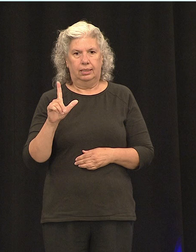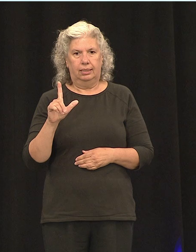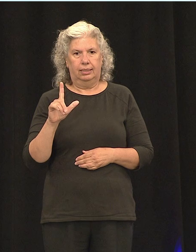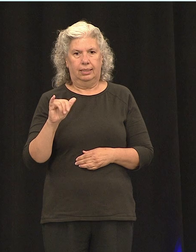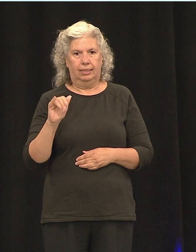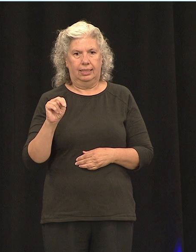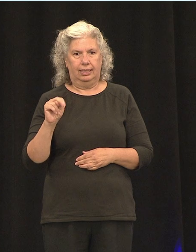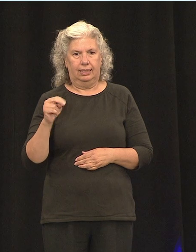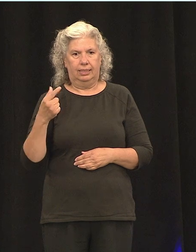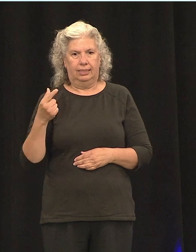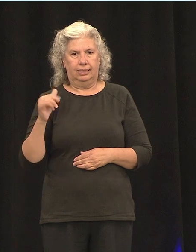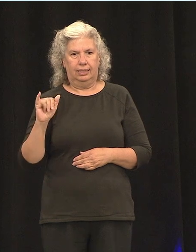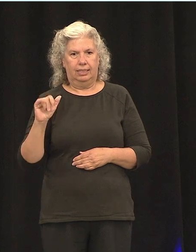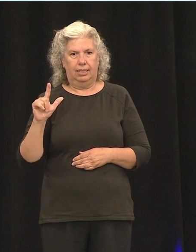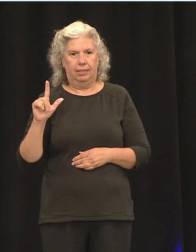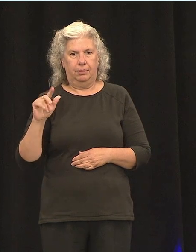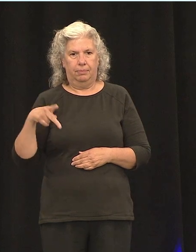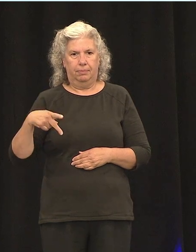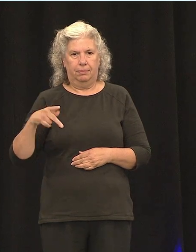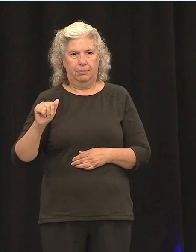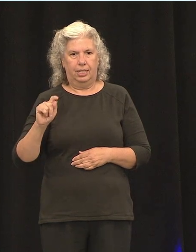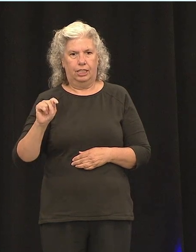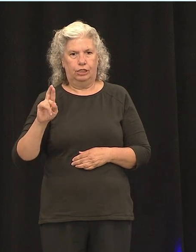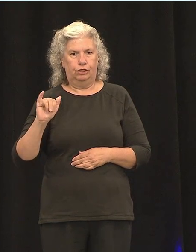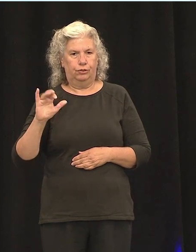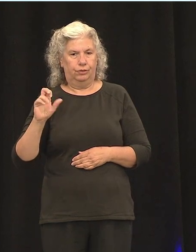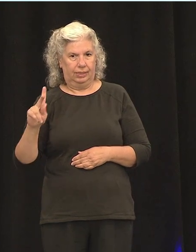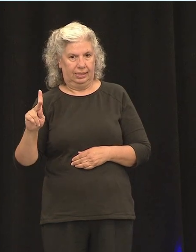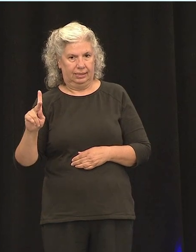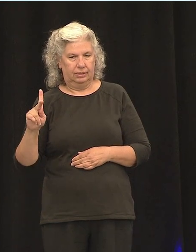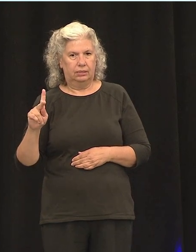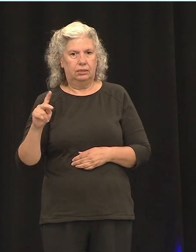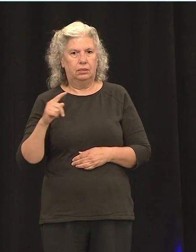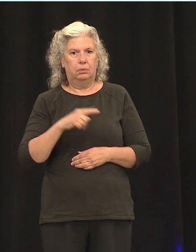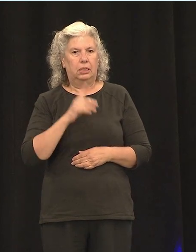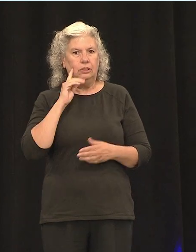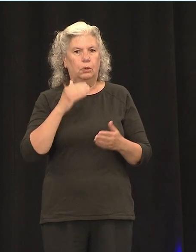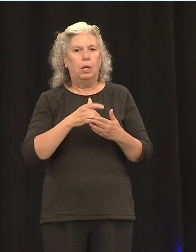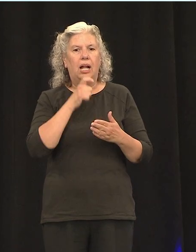Gilpatrick, who is going to then introduce our next speaker.